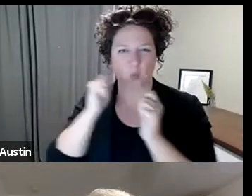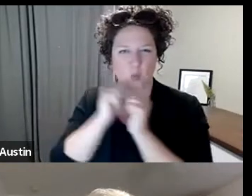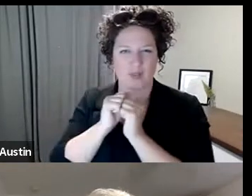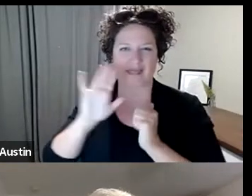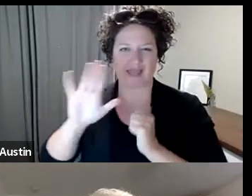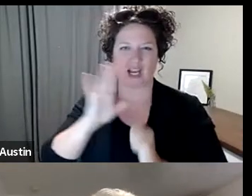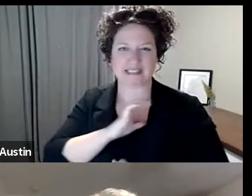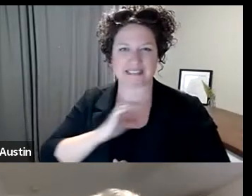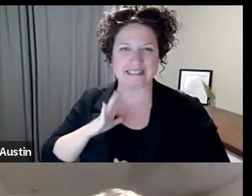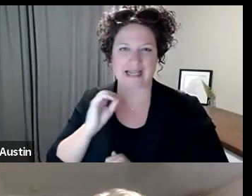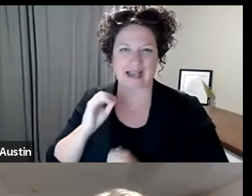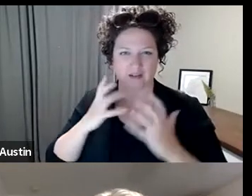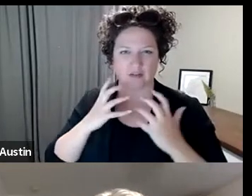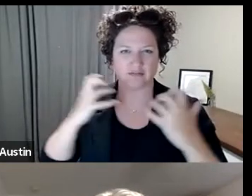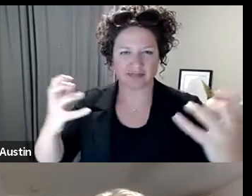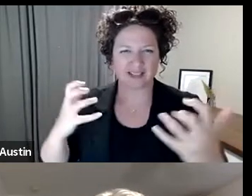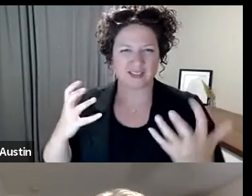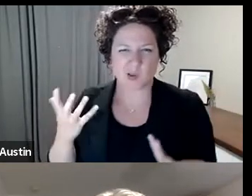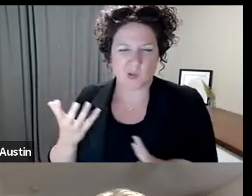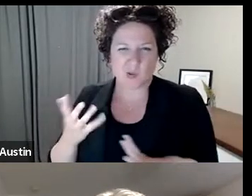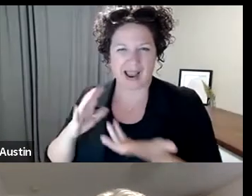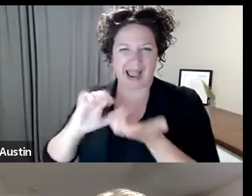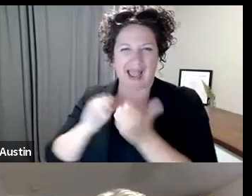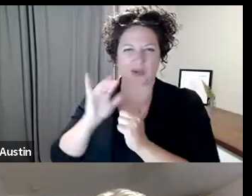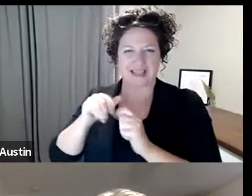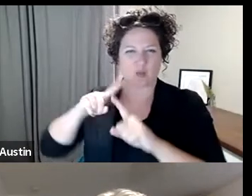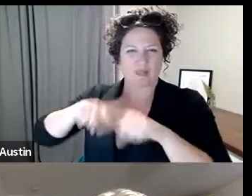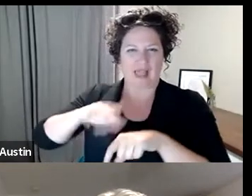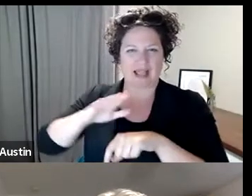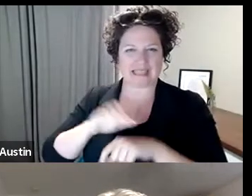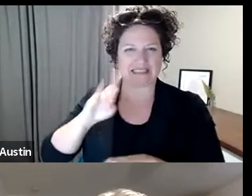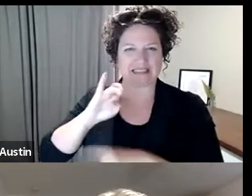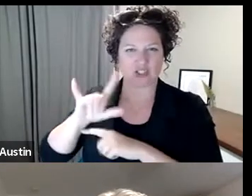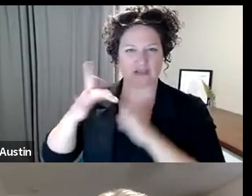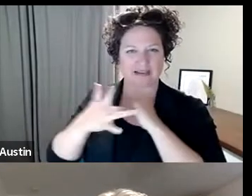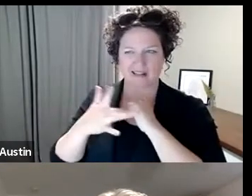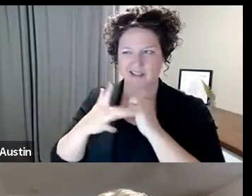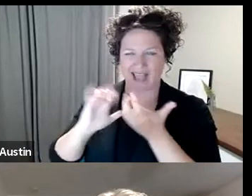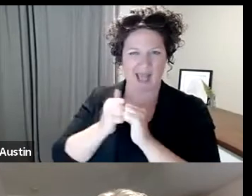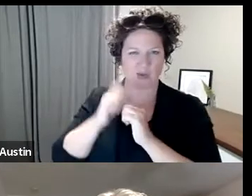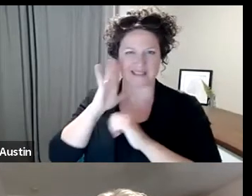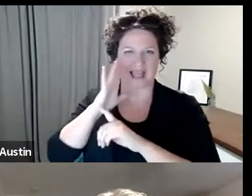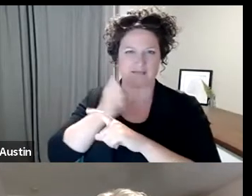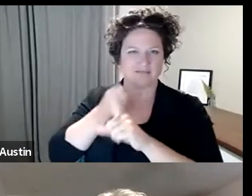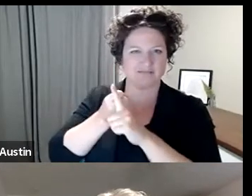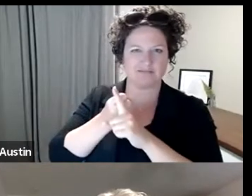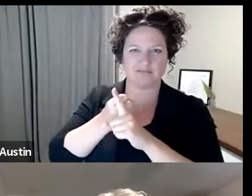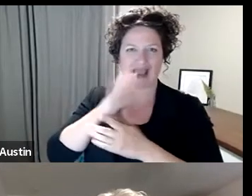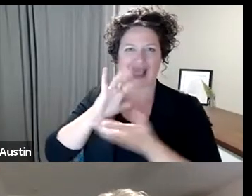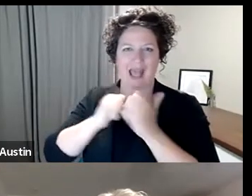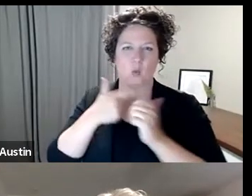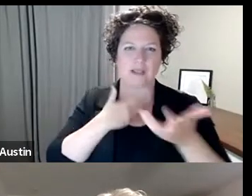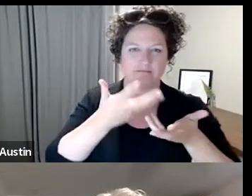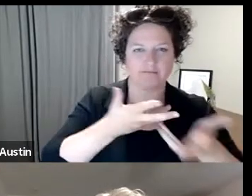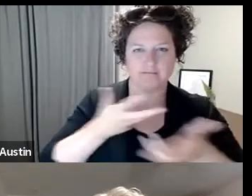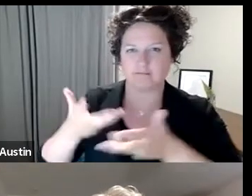does our present reliance on digital technology shape how we plan for engagement with each and every